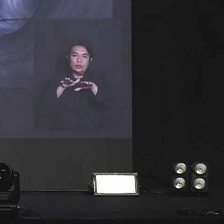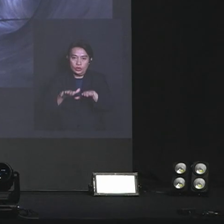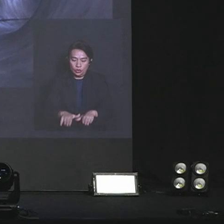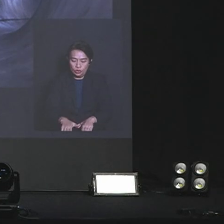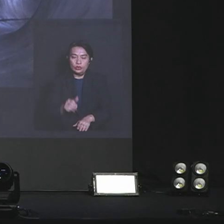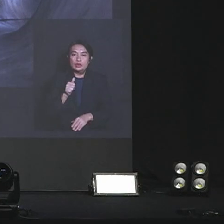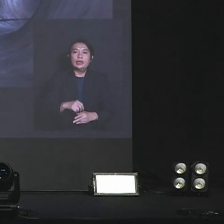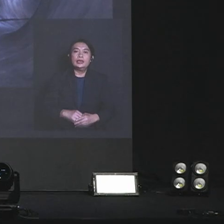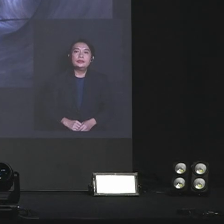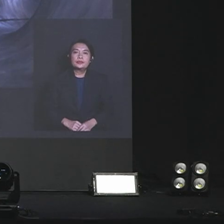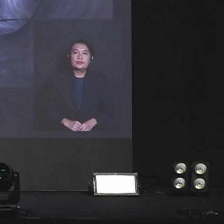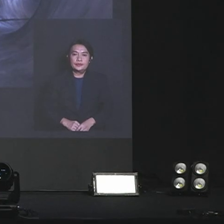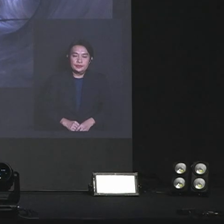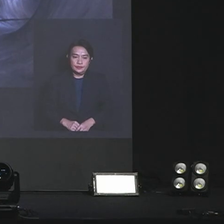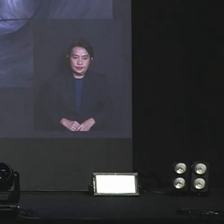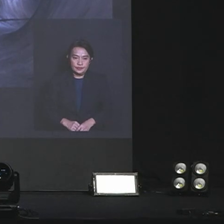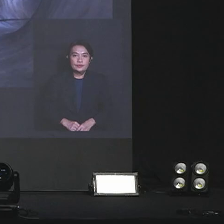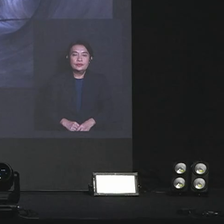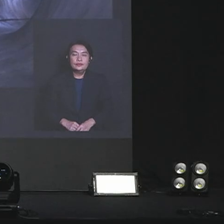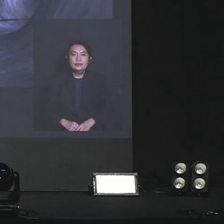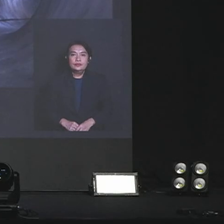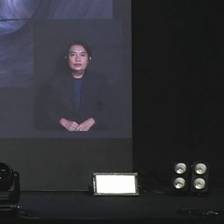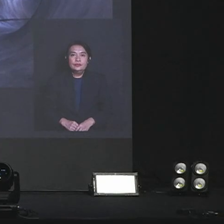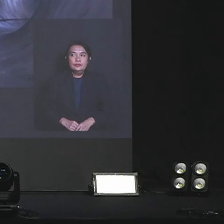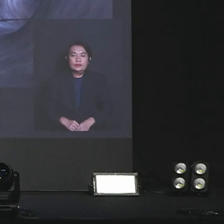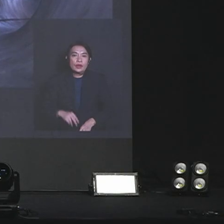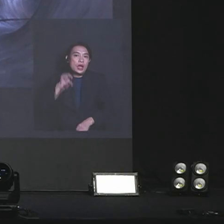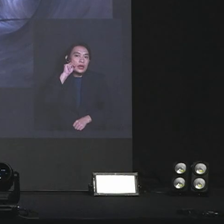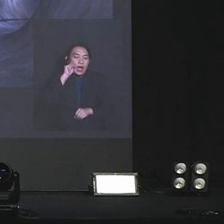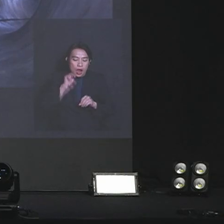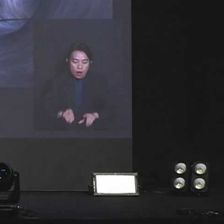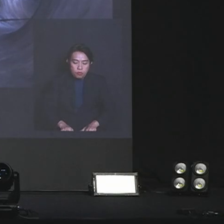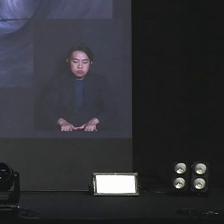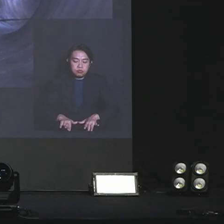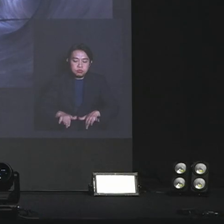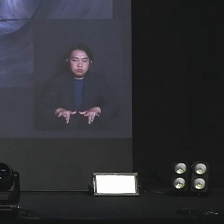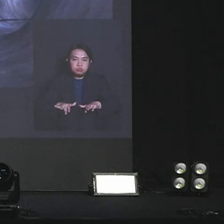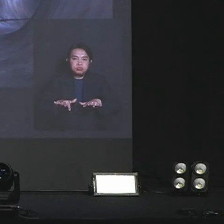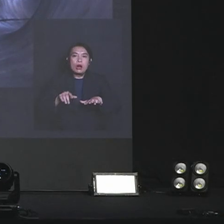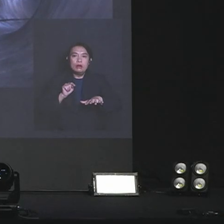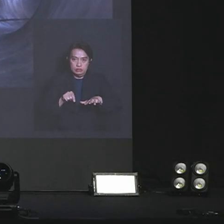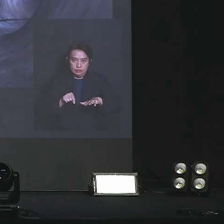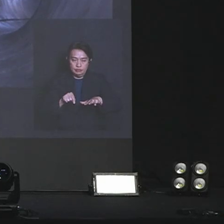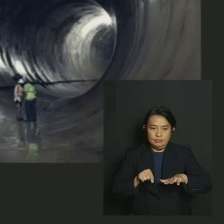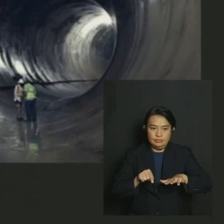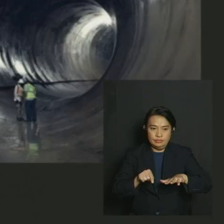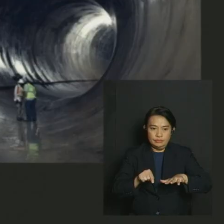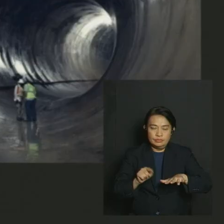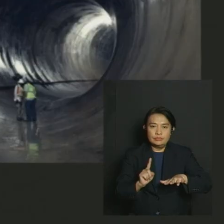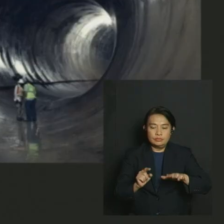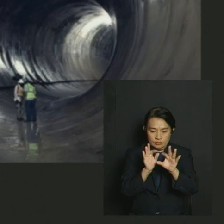last one, maybe about the flooding system. So we have a artery system like giant drainage